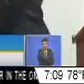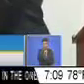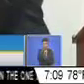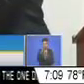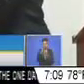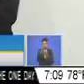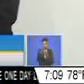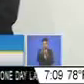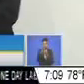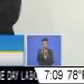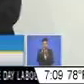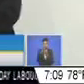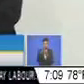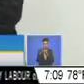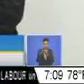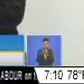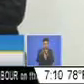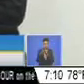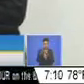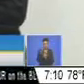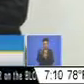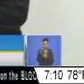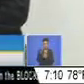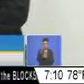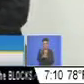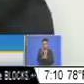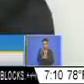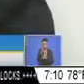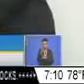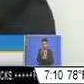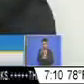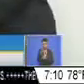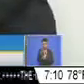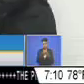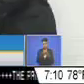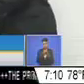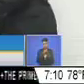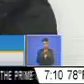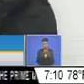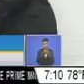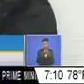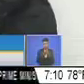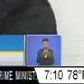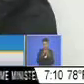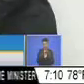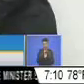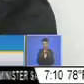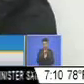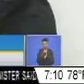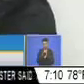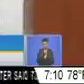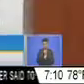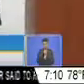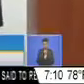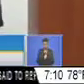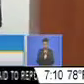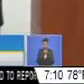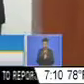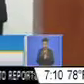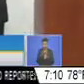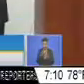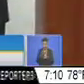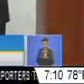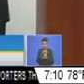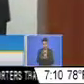The program was launched in August 1994 under the Ministry of Social Services. During a ceremony to thank facilitators for their work, Social